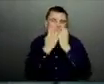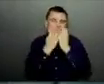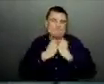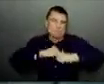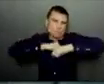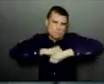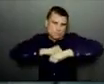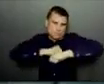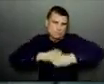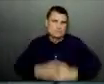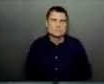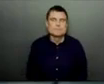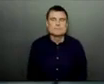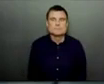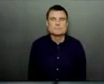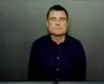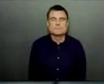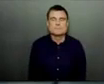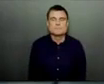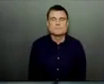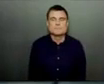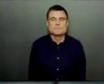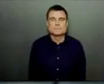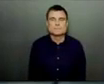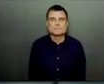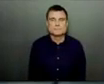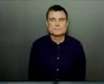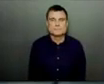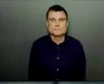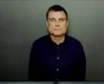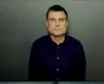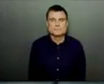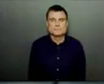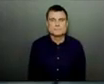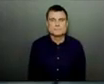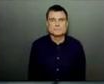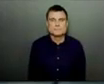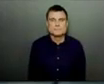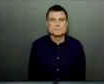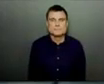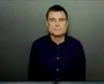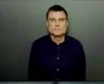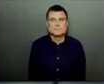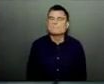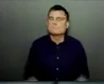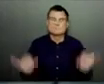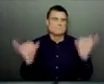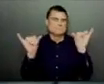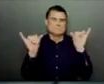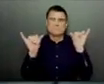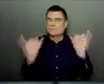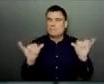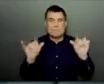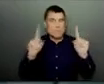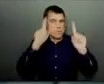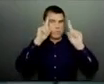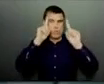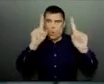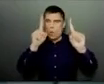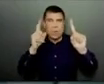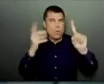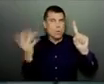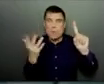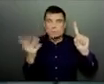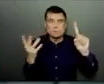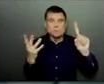As has been the case since the start of this pandemic, the fewer faces and bigger spaces that we are in, the better.